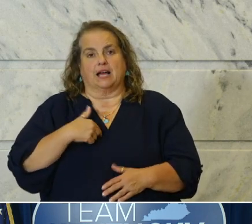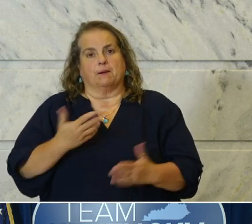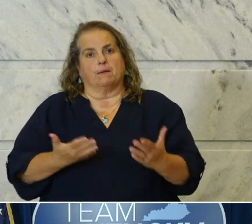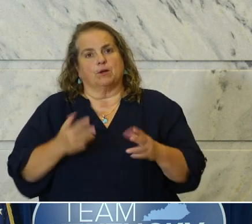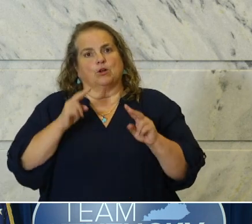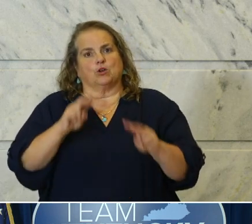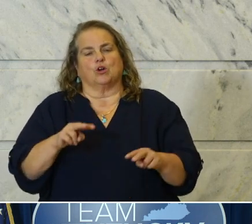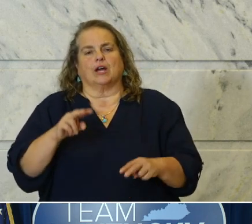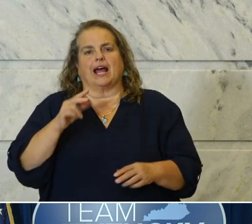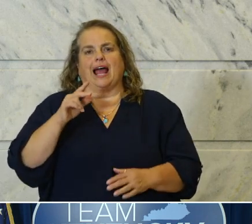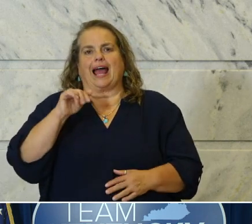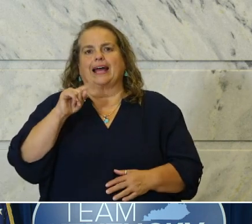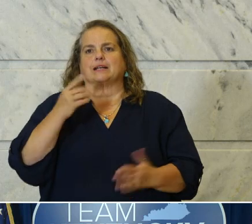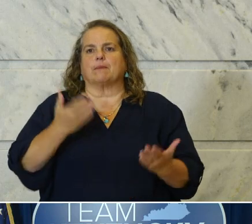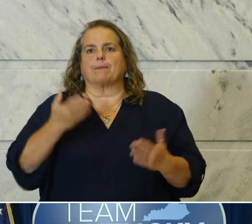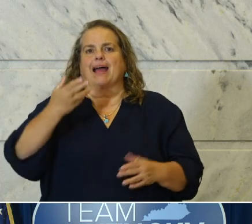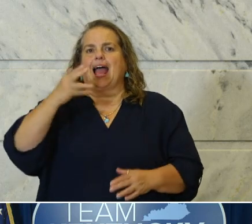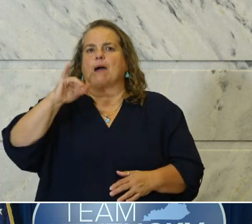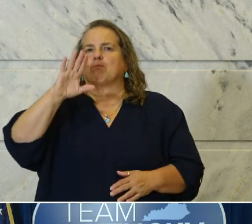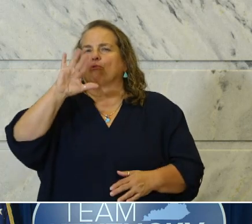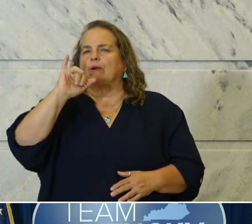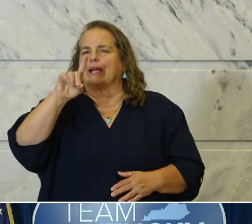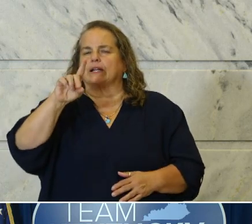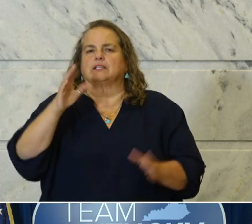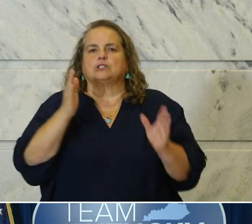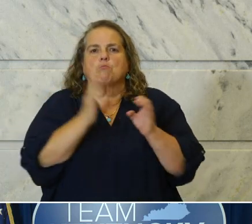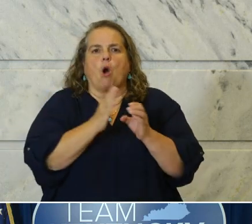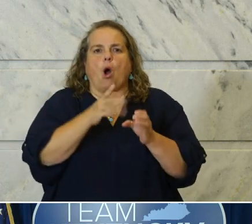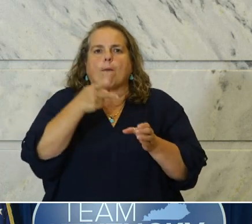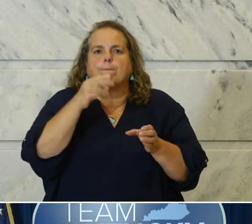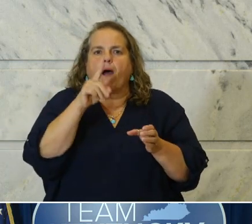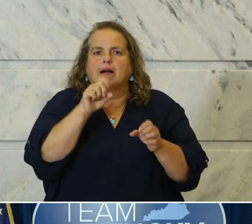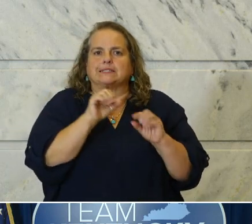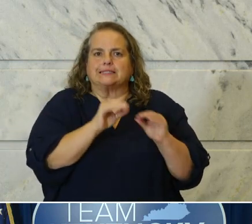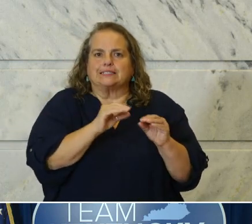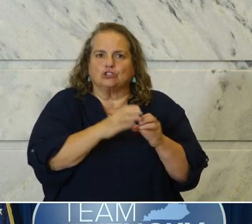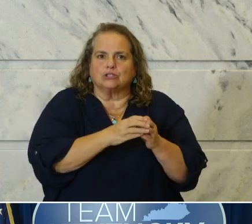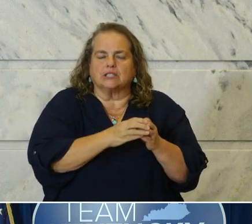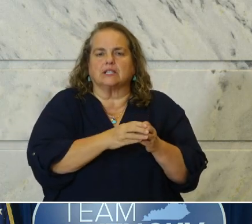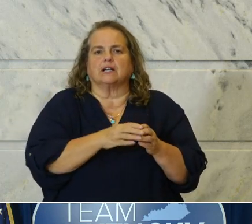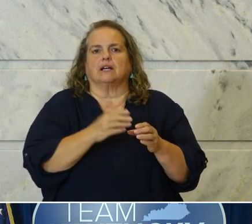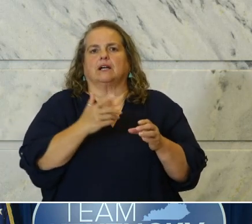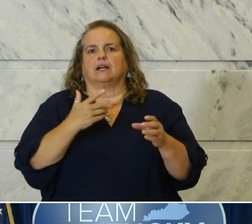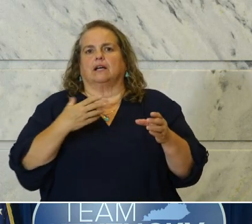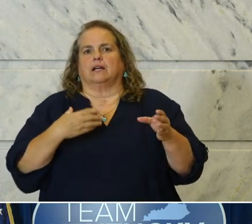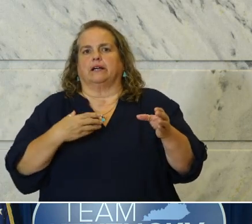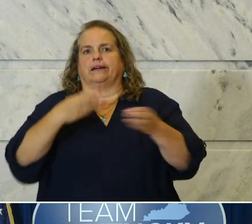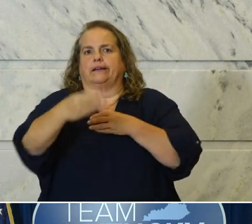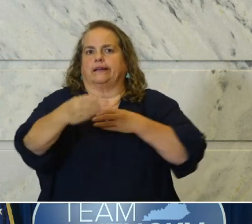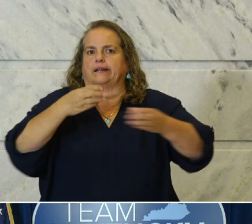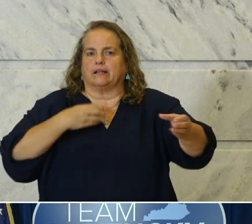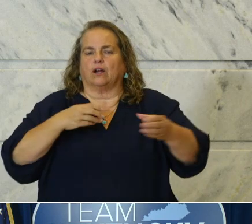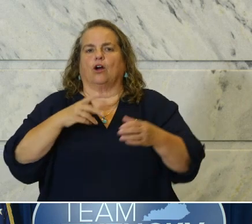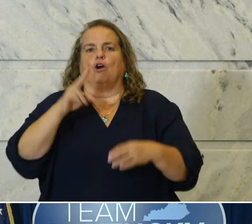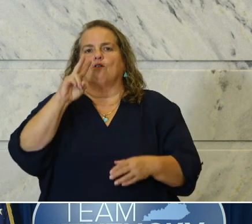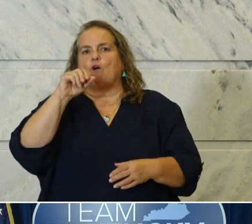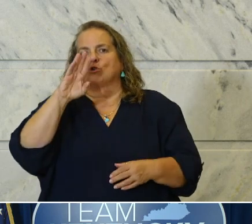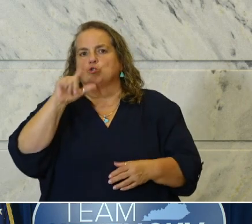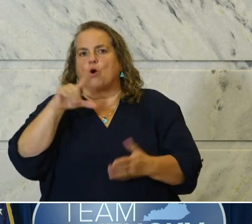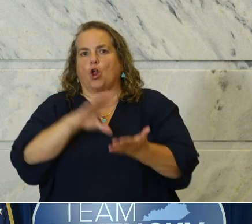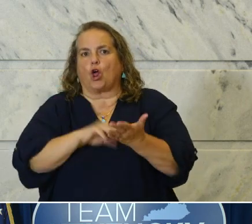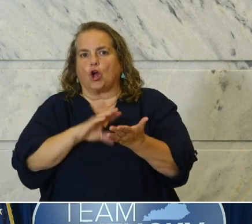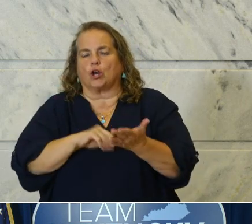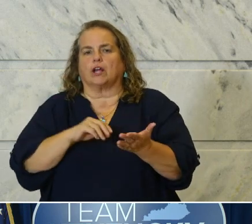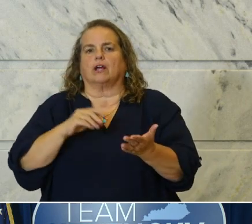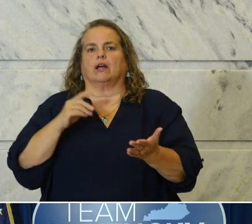a hybrid model, smaller pods, maybe continuing to do virtual learning, but bringing kids in a little